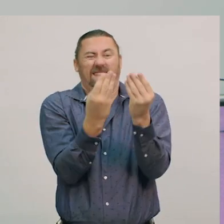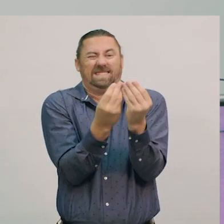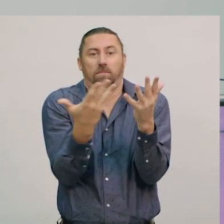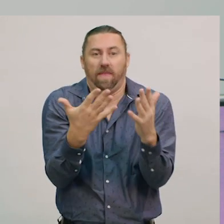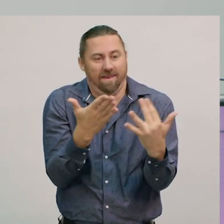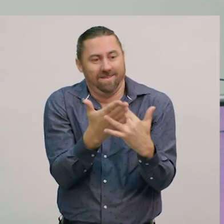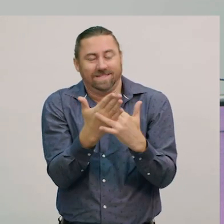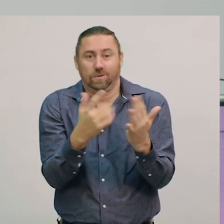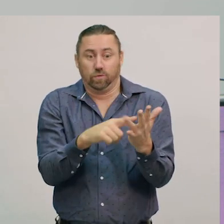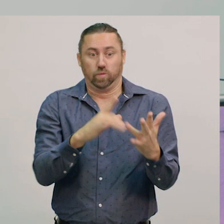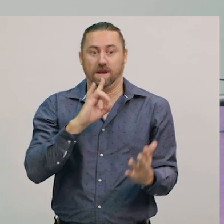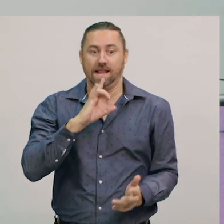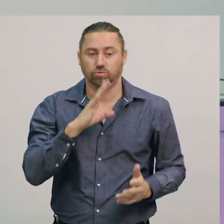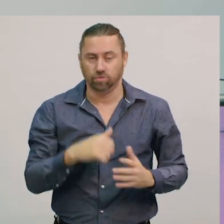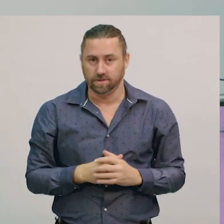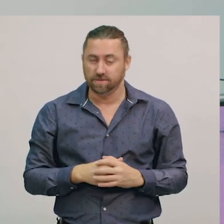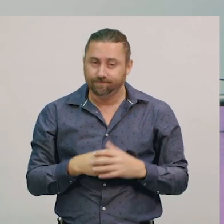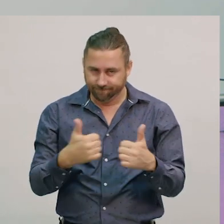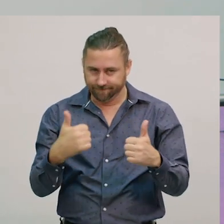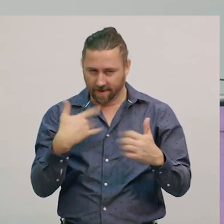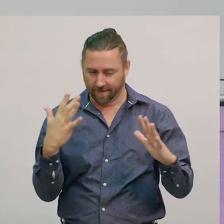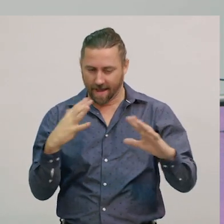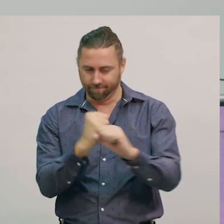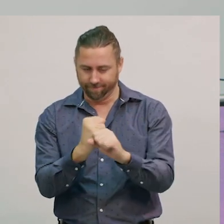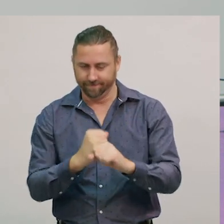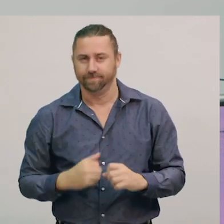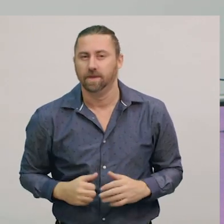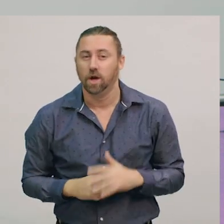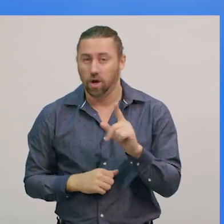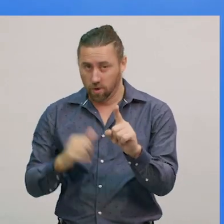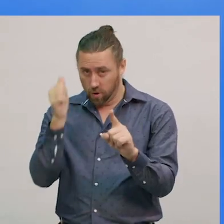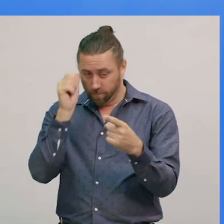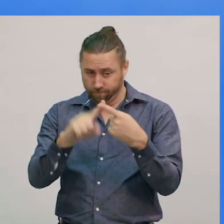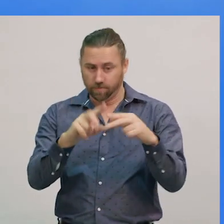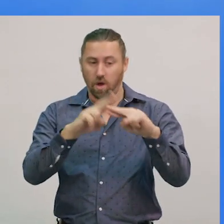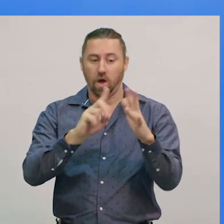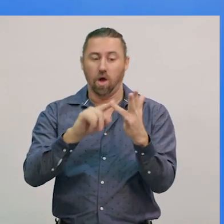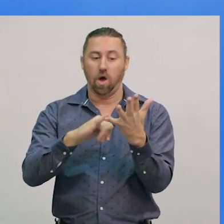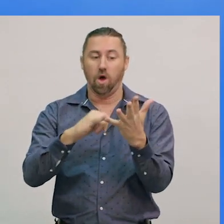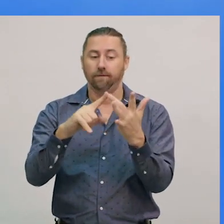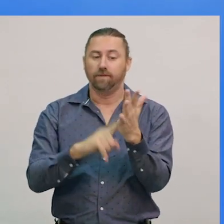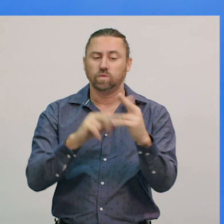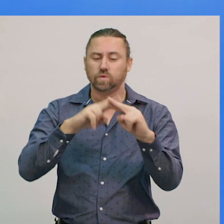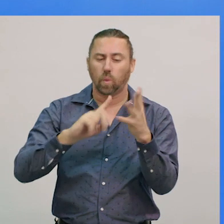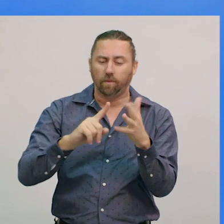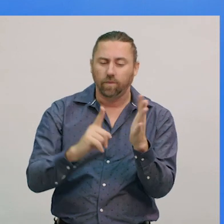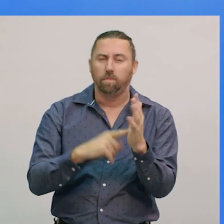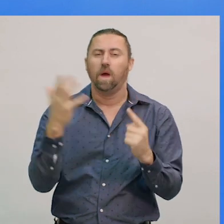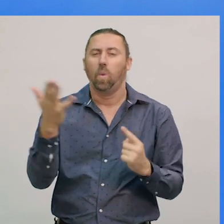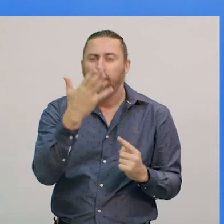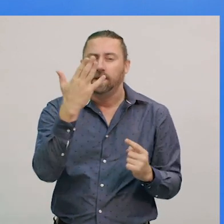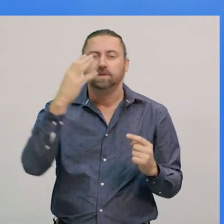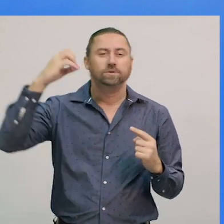electricity. Okay, let's recap what we've learned today. We know that fossil fuels, wind, solar